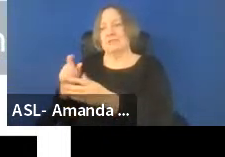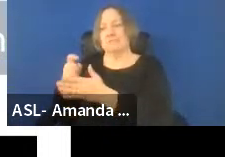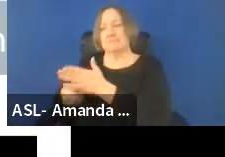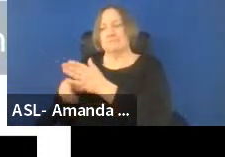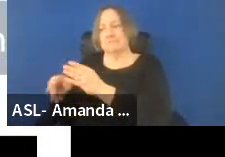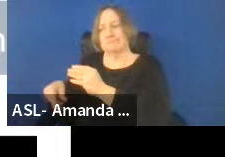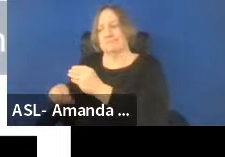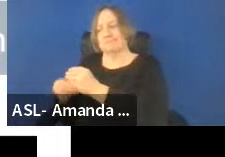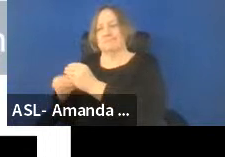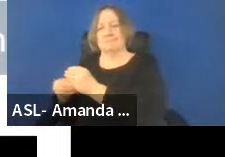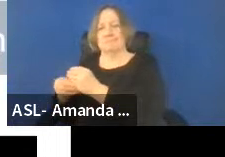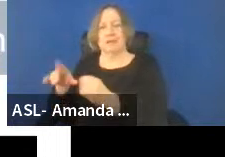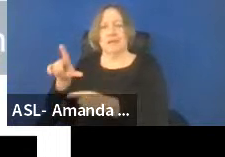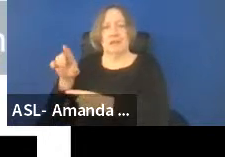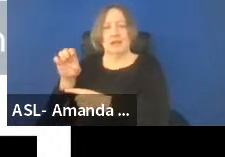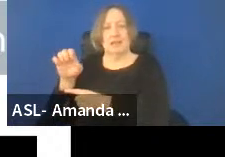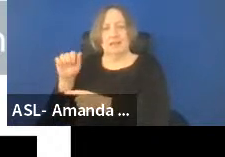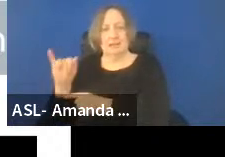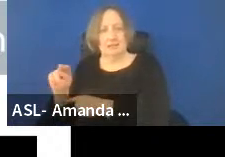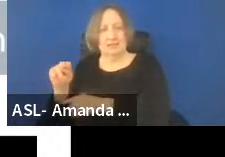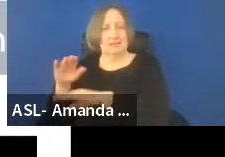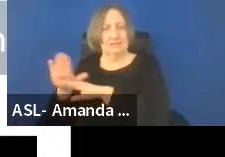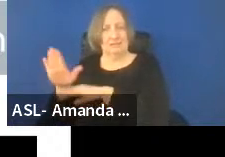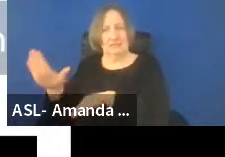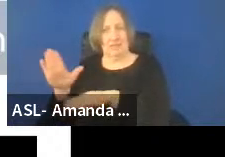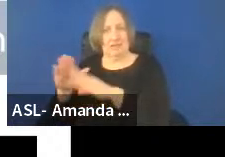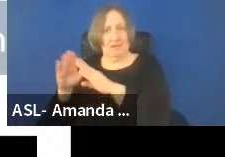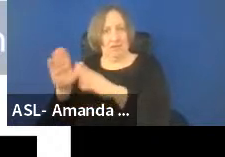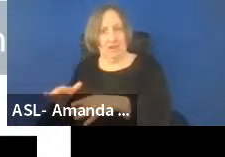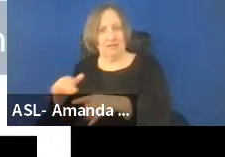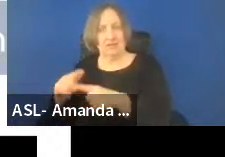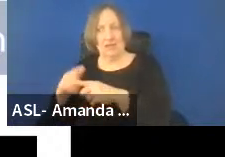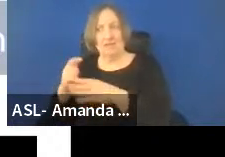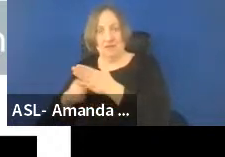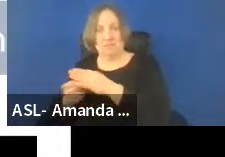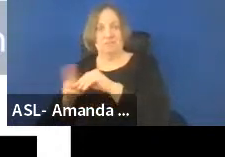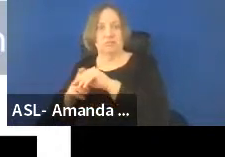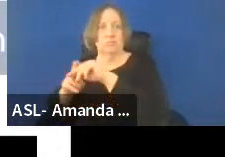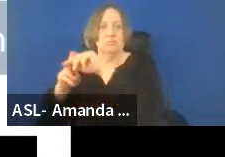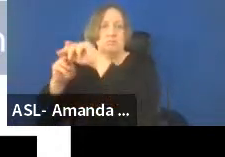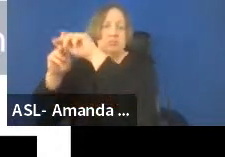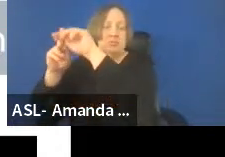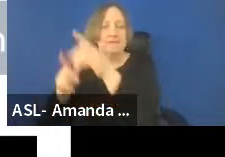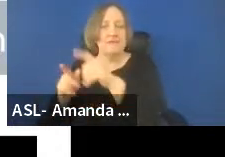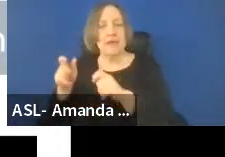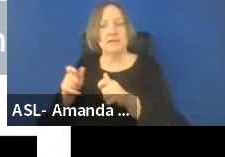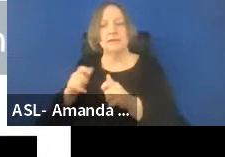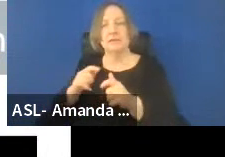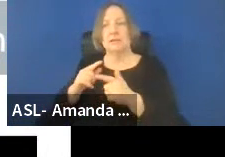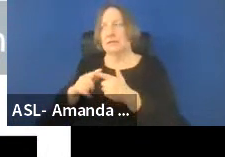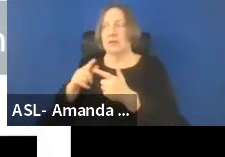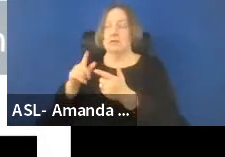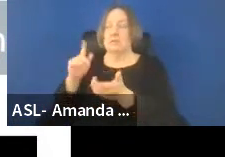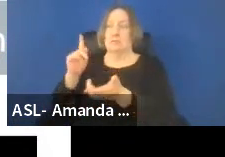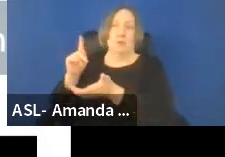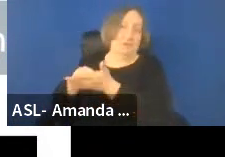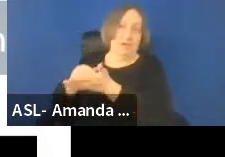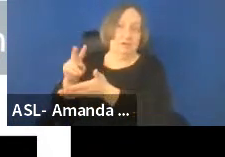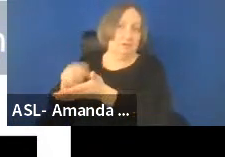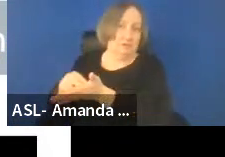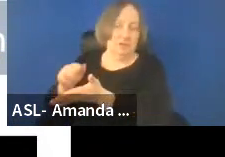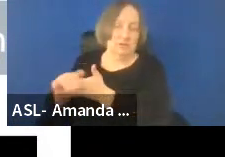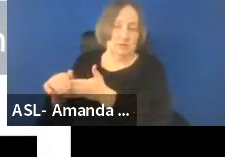these fines just increase quite rapidly, where all of a sudden there'll be thousands of dollars